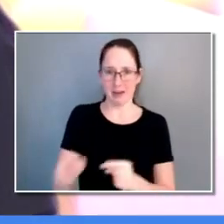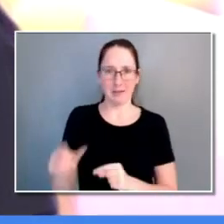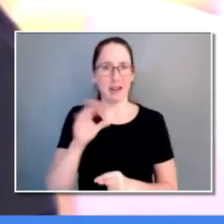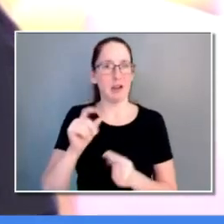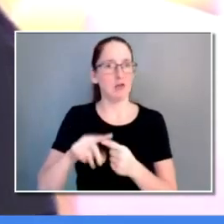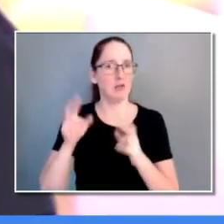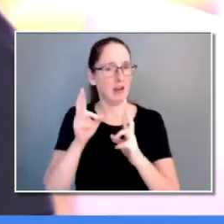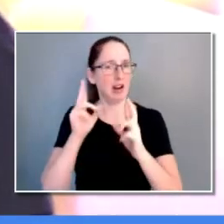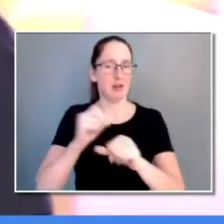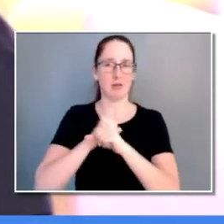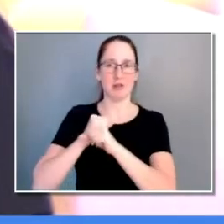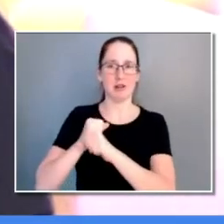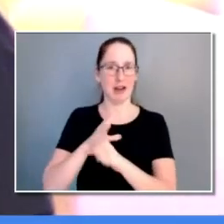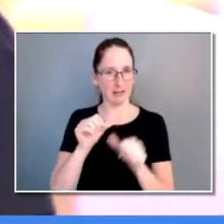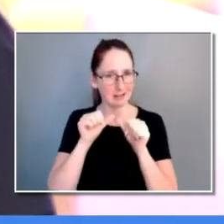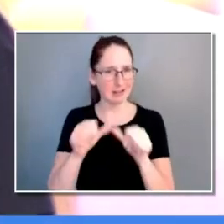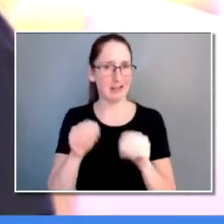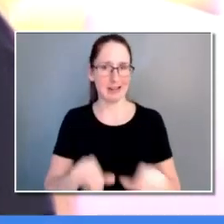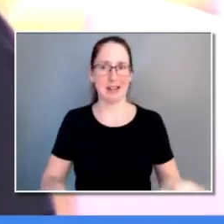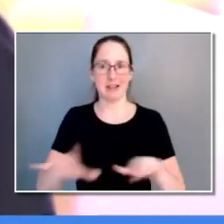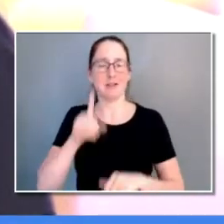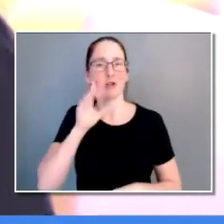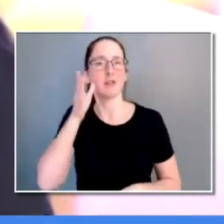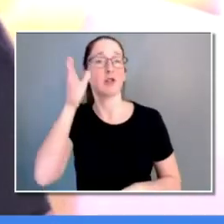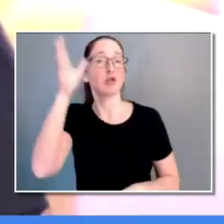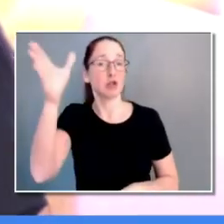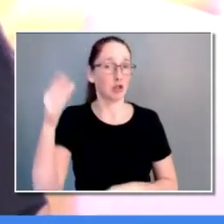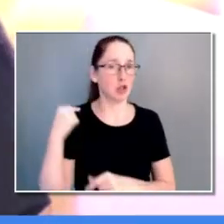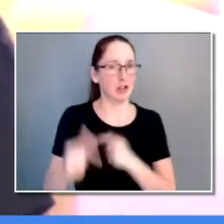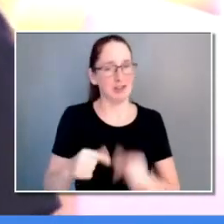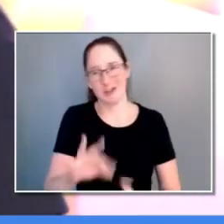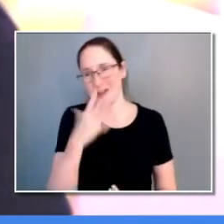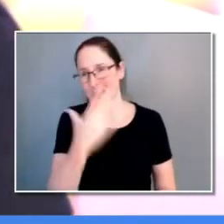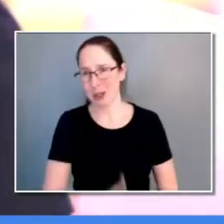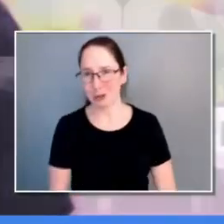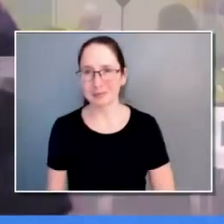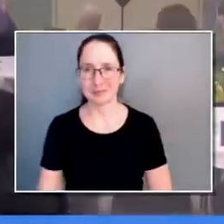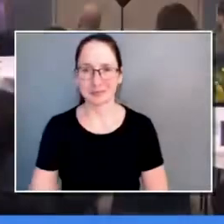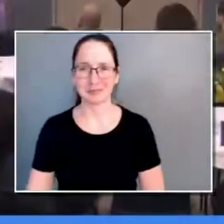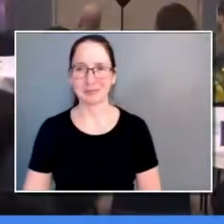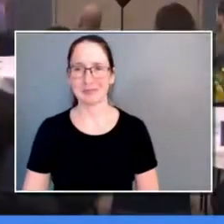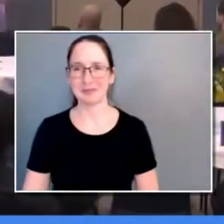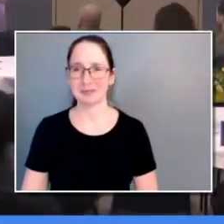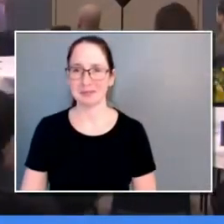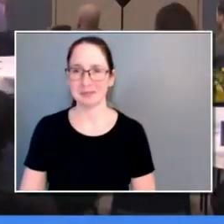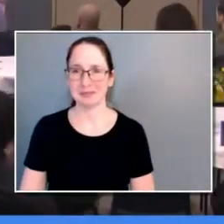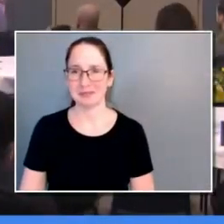honor, protect, and sustain this land for future generations. Thank you.